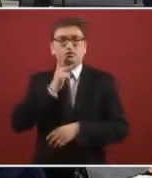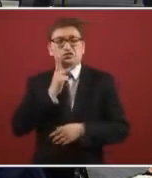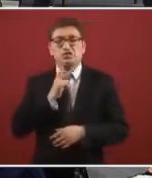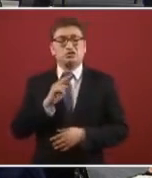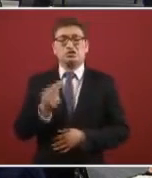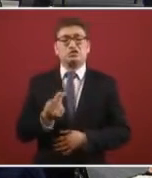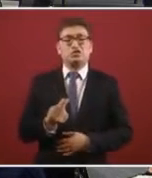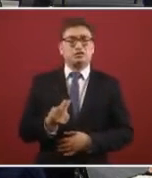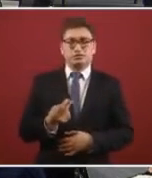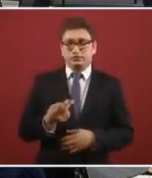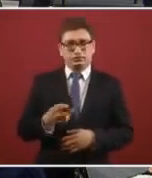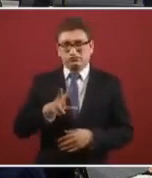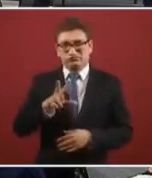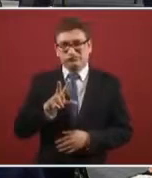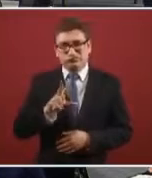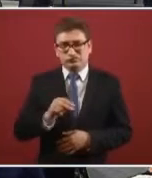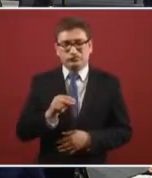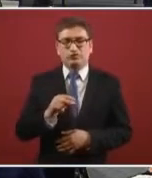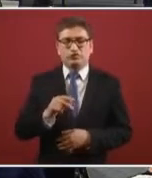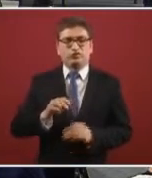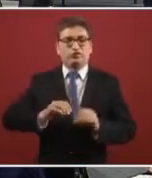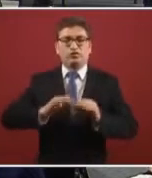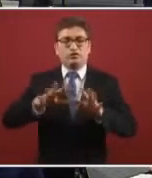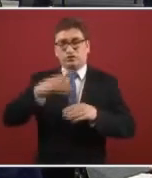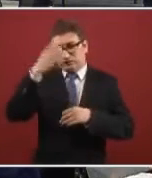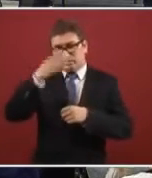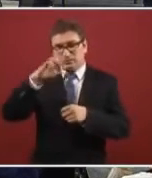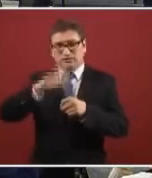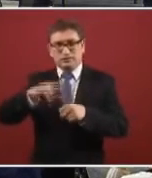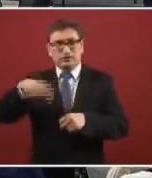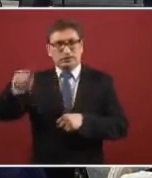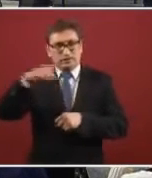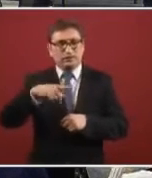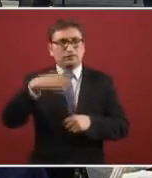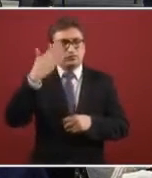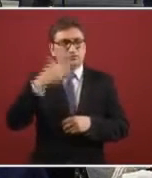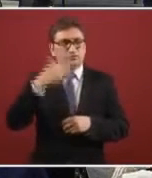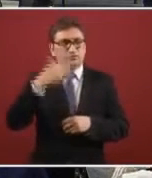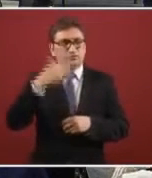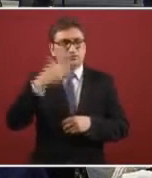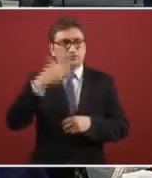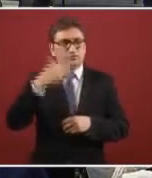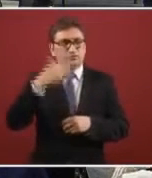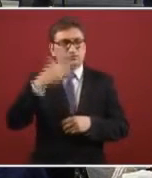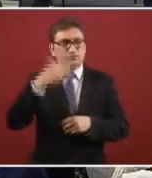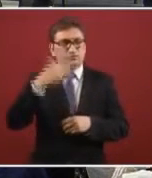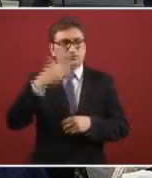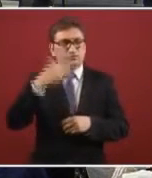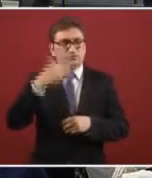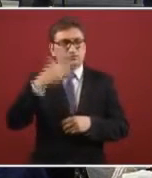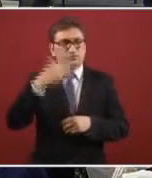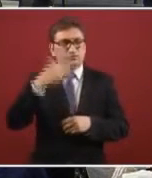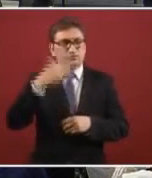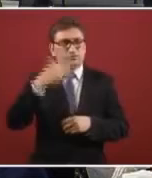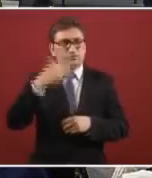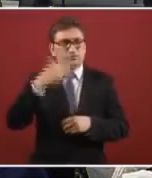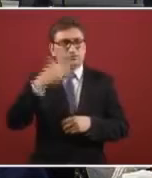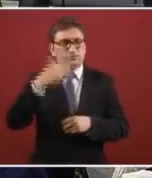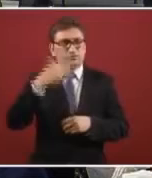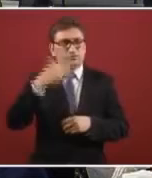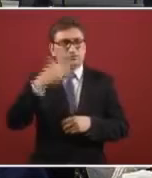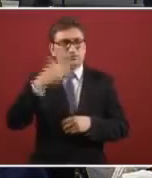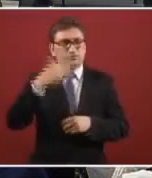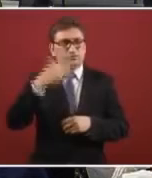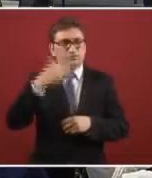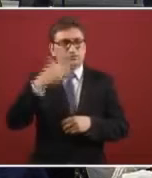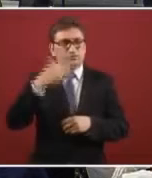para ello, ningún extranjero necesita convertirse en accionista de las empresas públicas. And for that no foreigner needs to